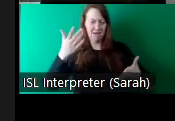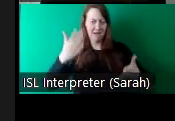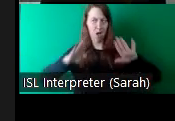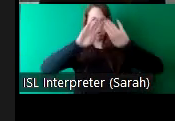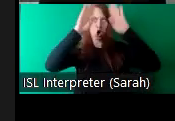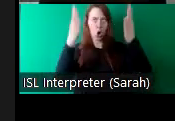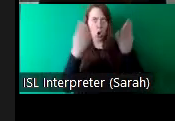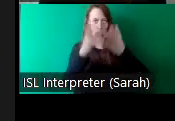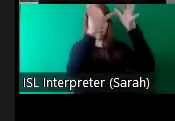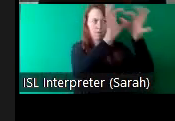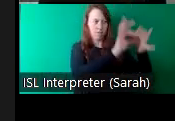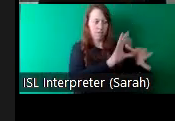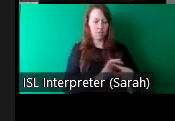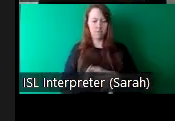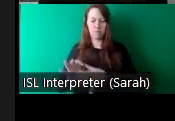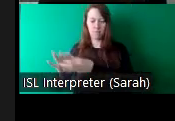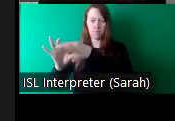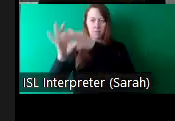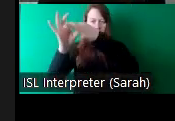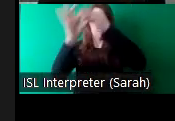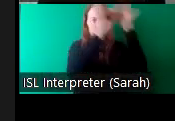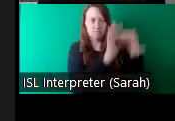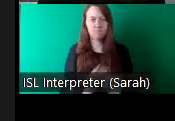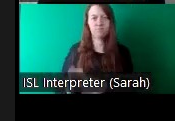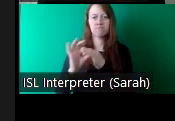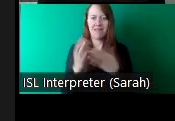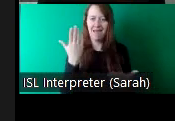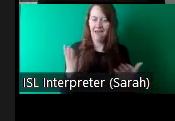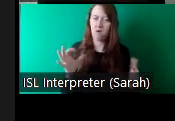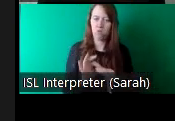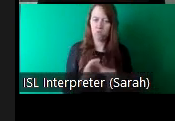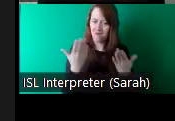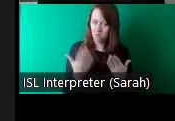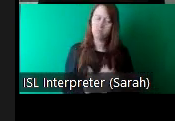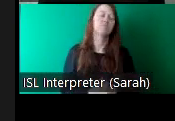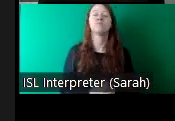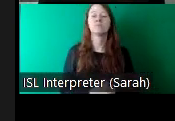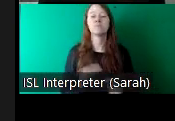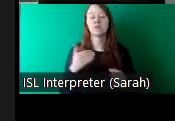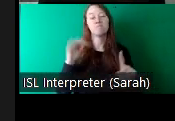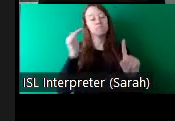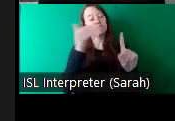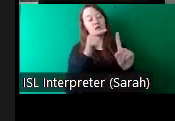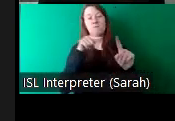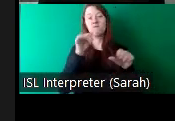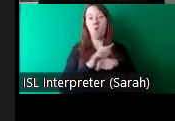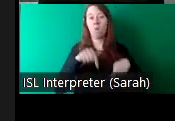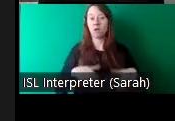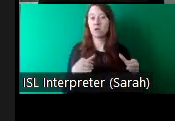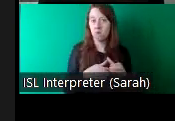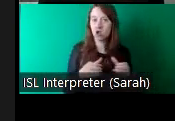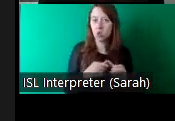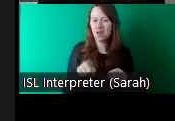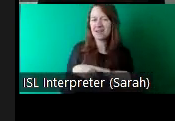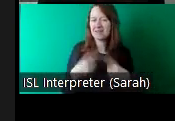and opportunities for solidarity as well. But the main focus, I suppose, of this module, which I suppose makes it a little bit different in terms of other